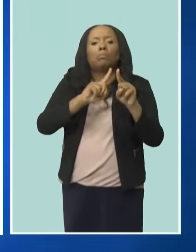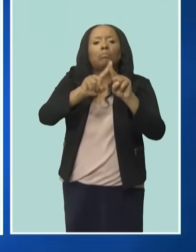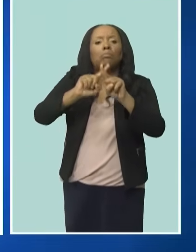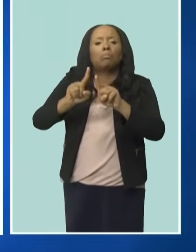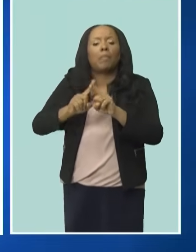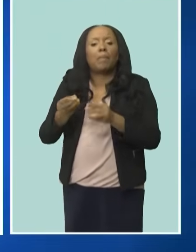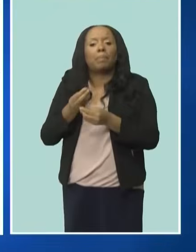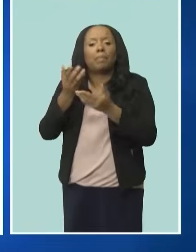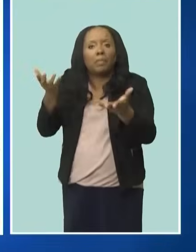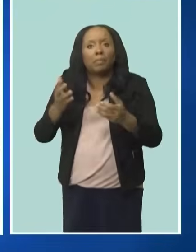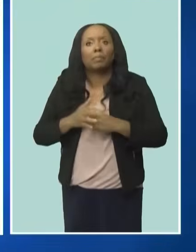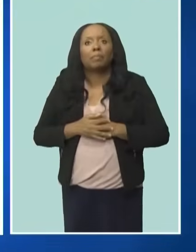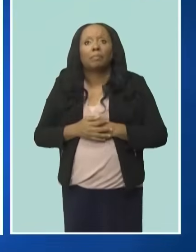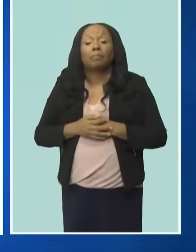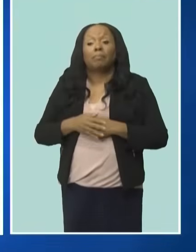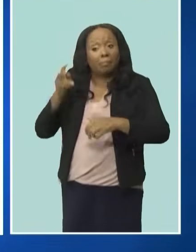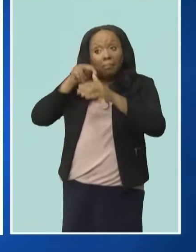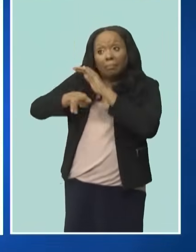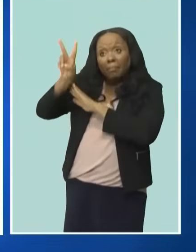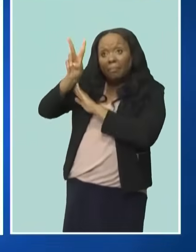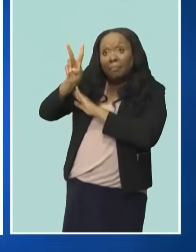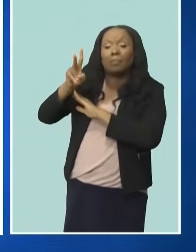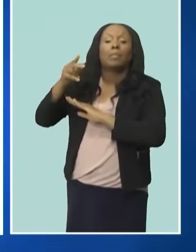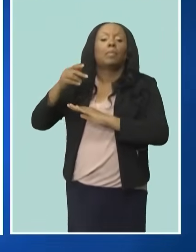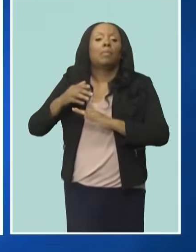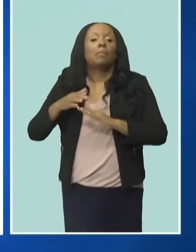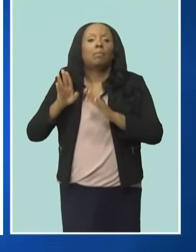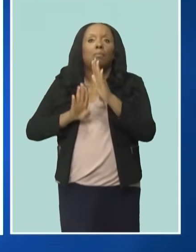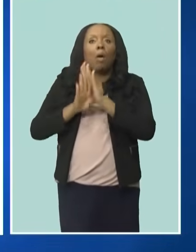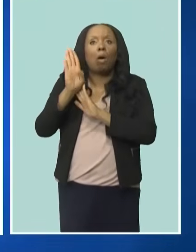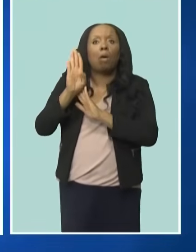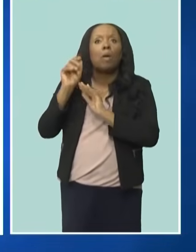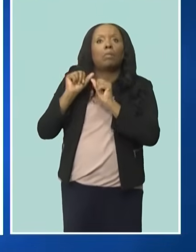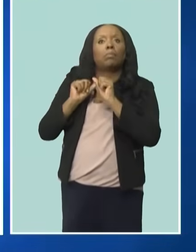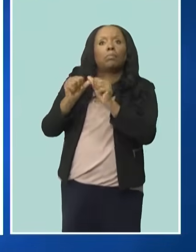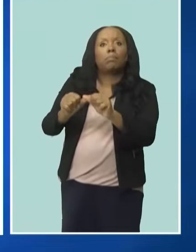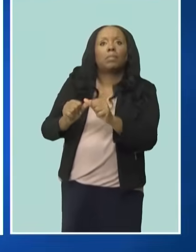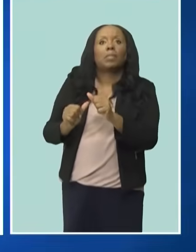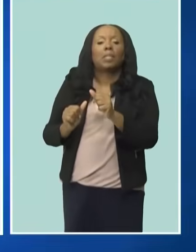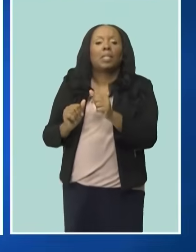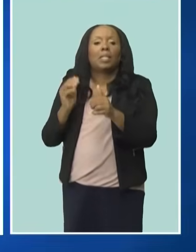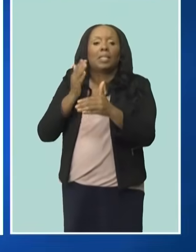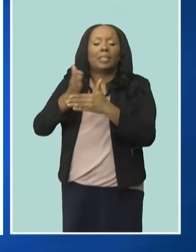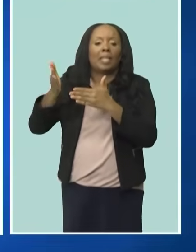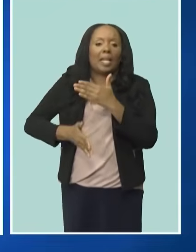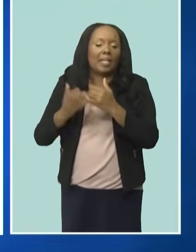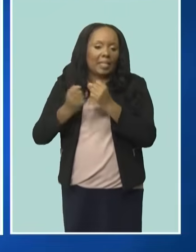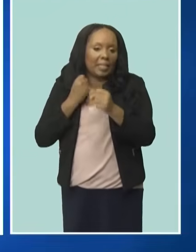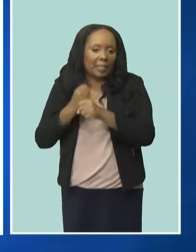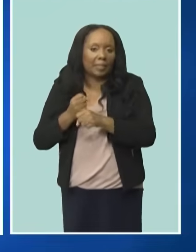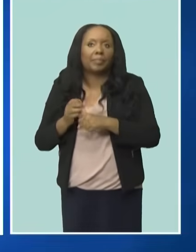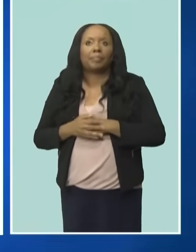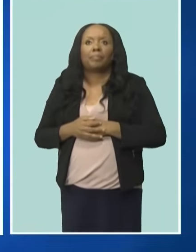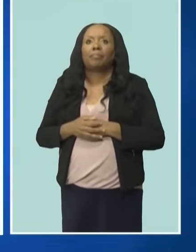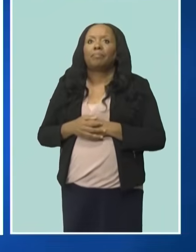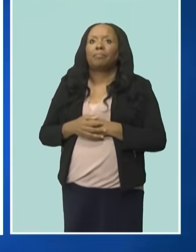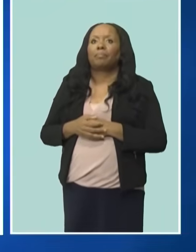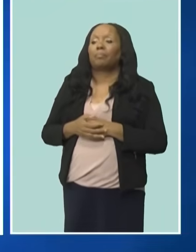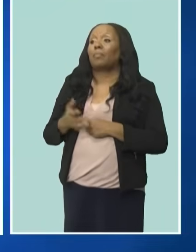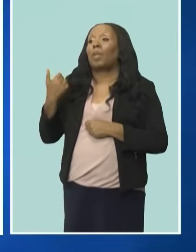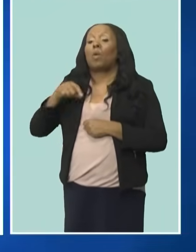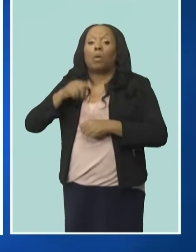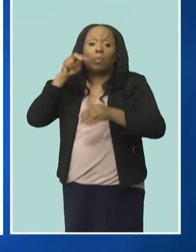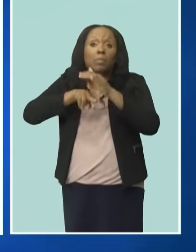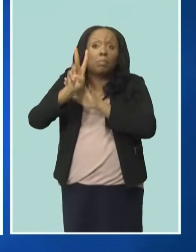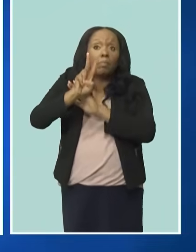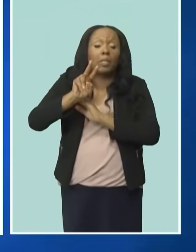ahead, the governor says he expects the growth momentum to continue to the end of the year. Moving into medium term, we project 3%. Now,